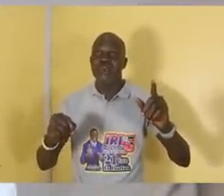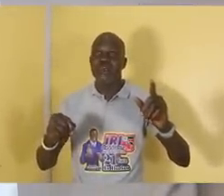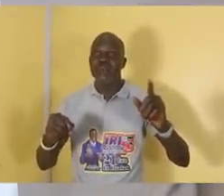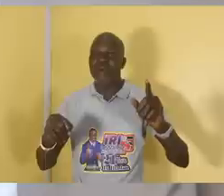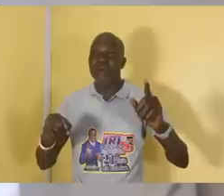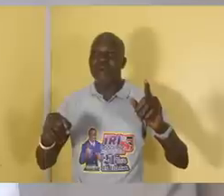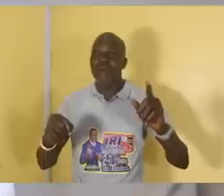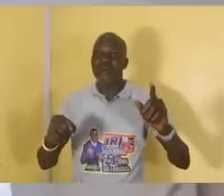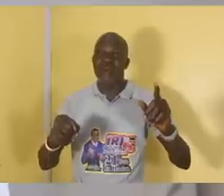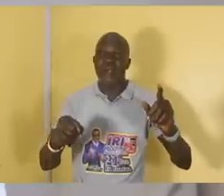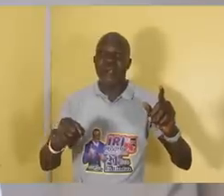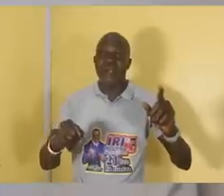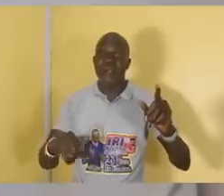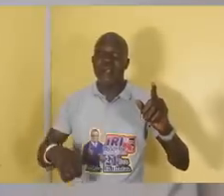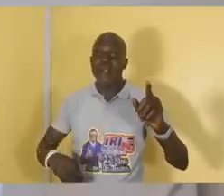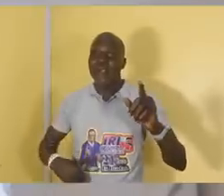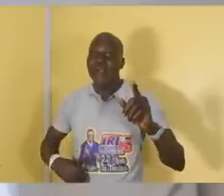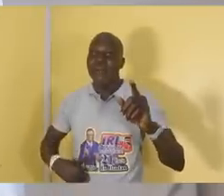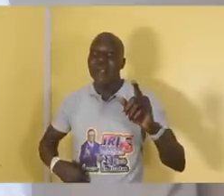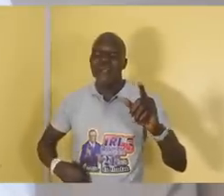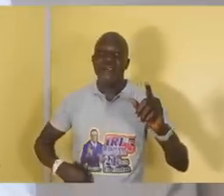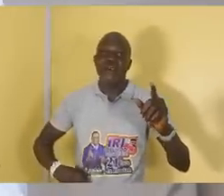majoba lo oluwa